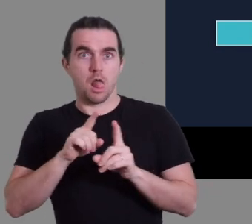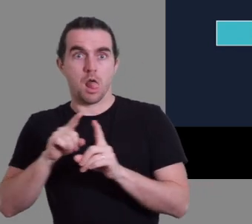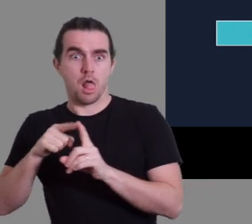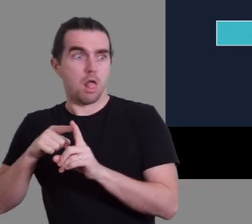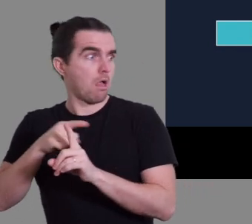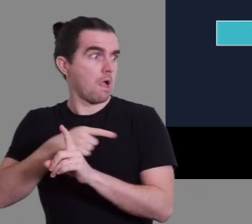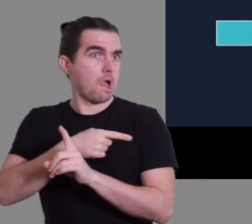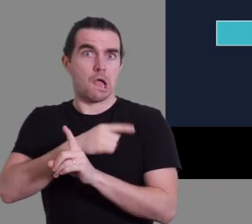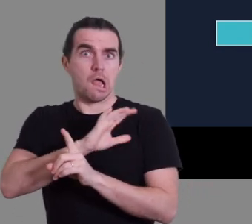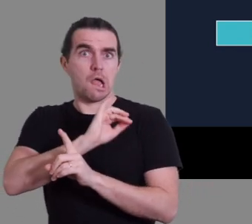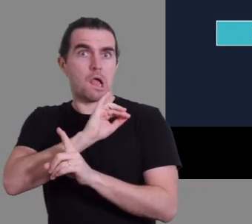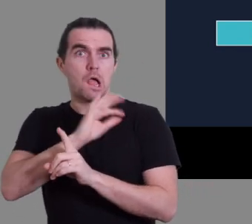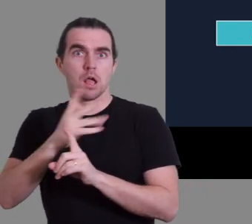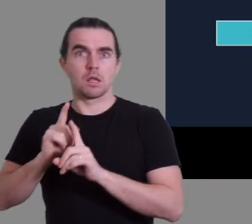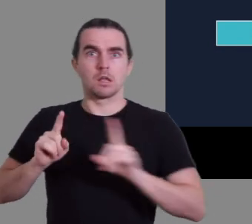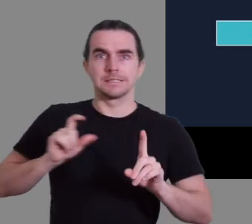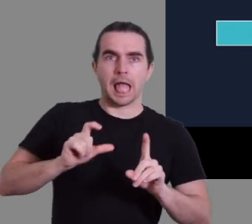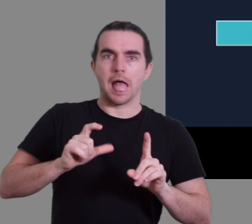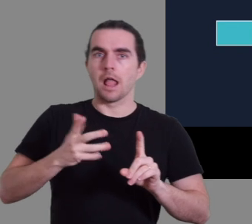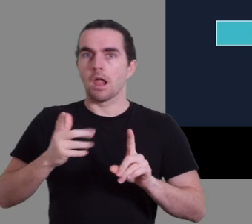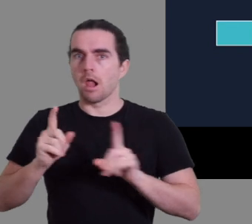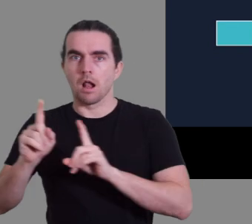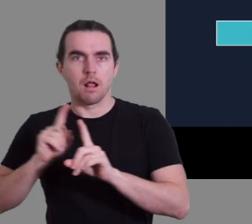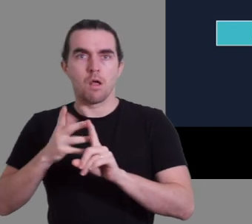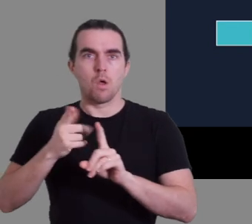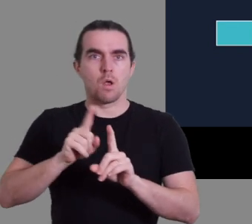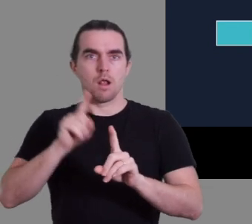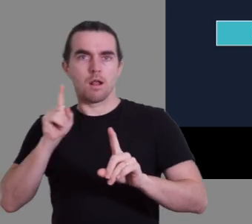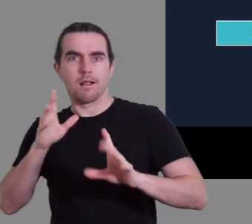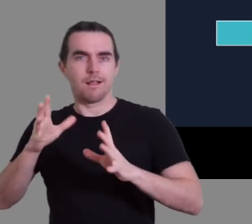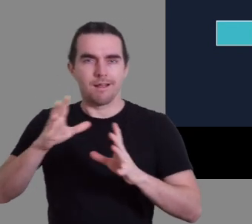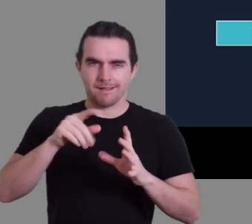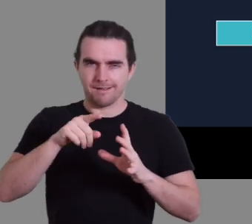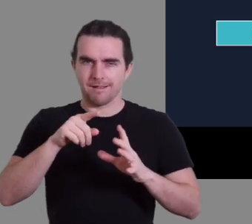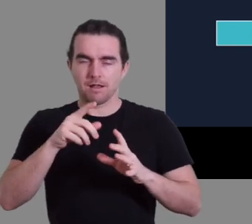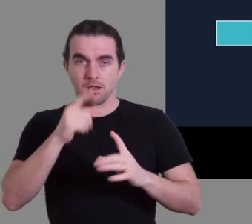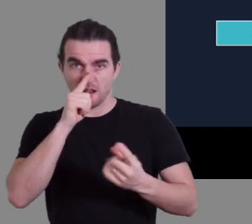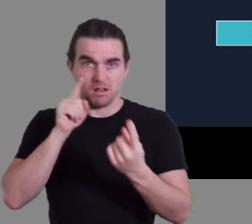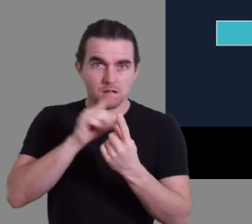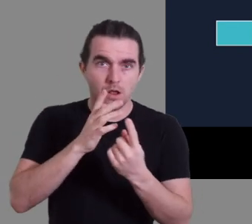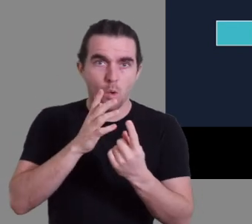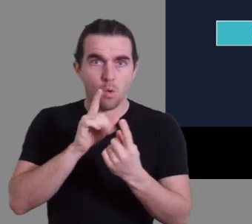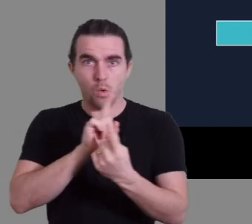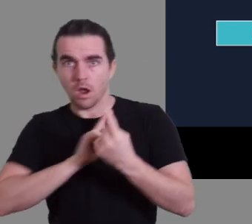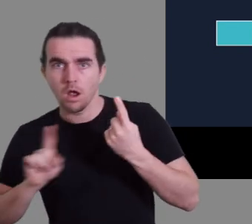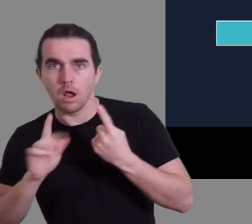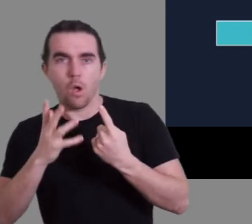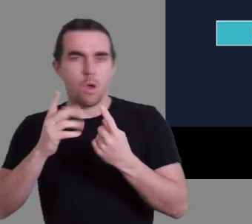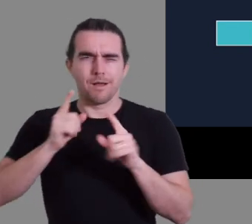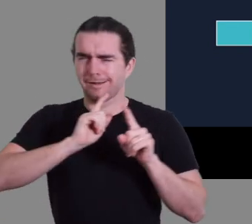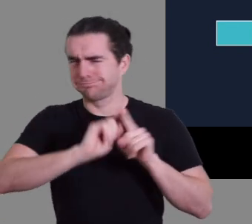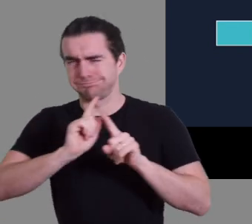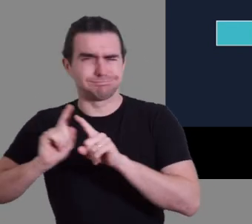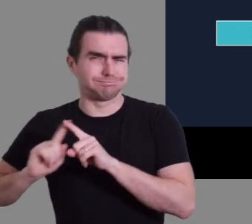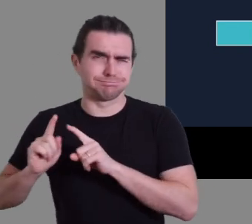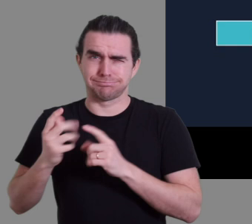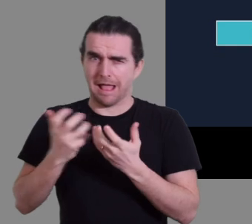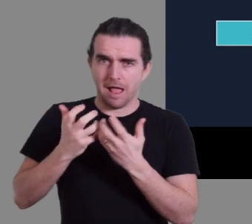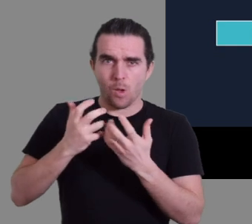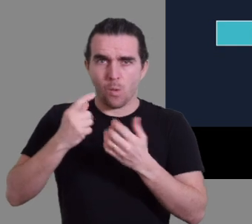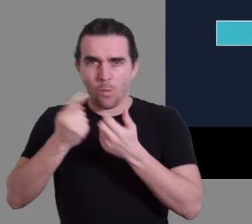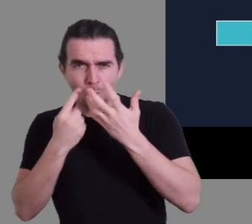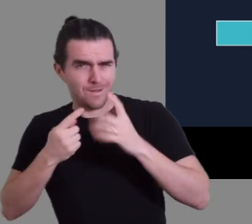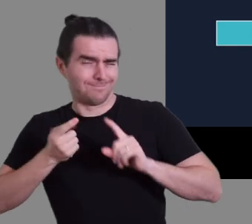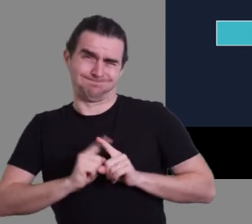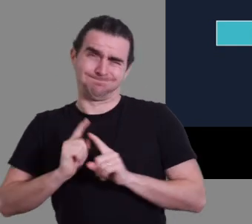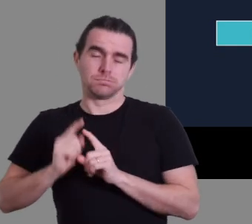may then want to run back into. So go long to come short, go short to come long, and so on. And then you